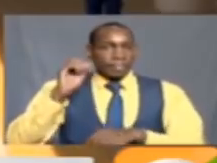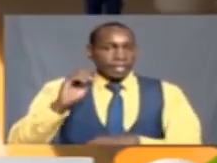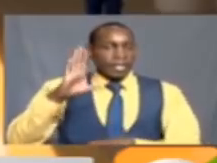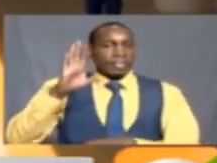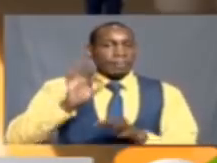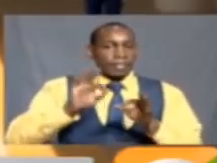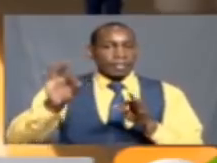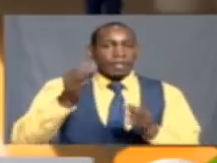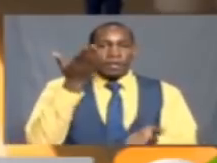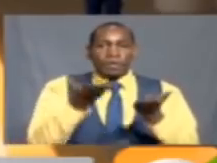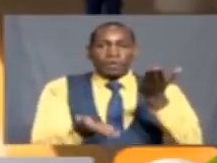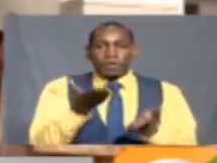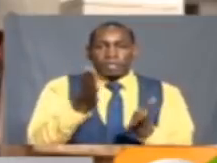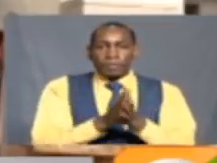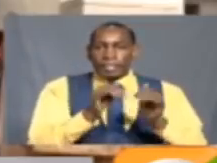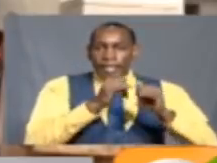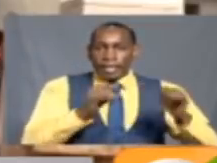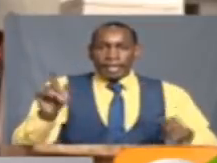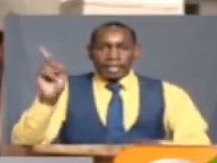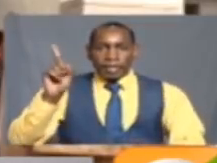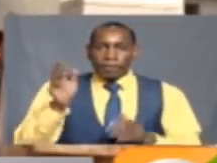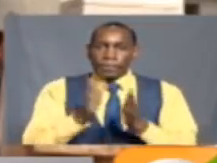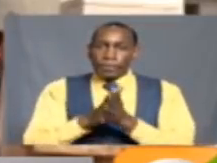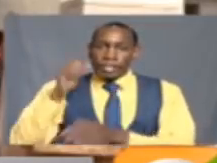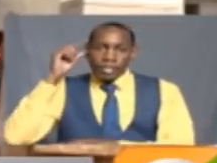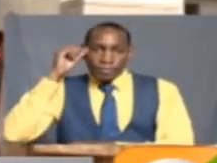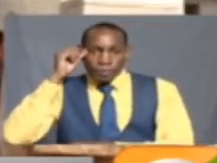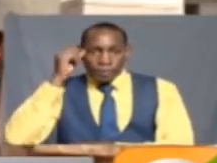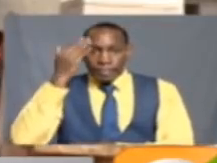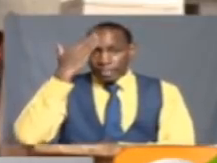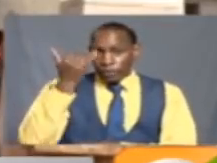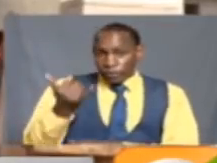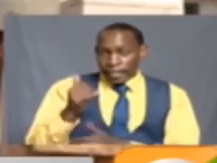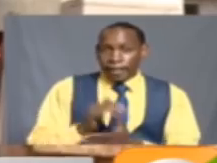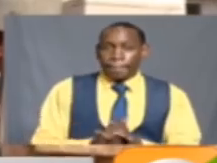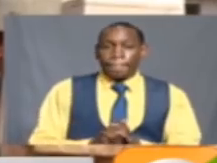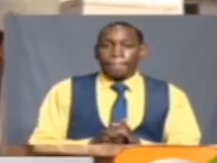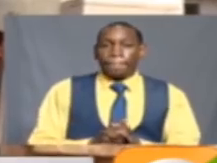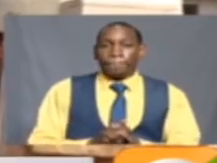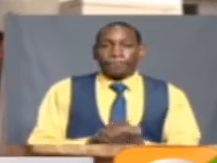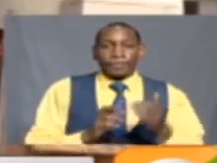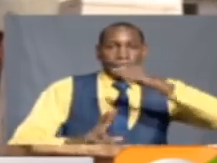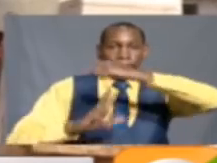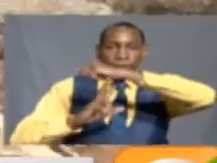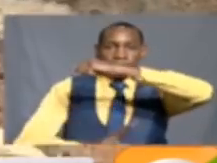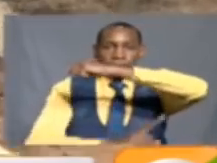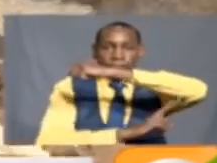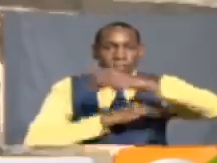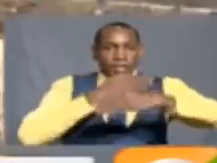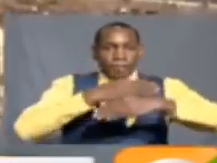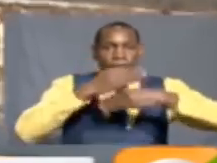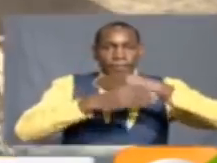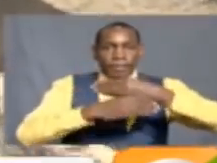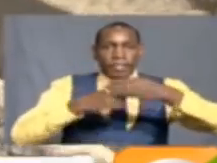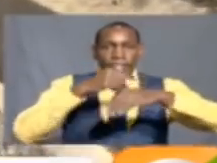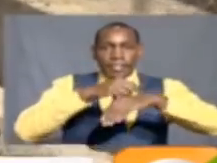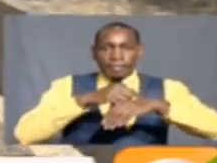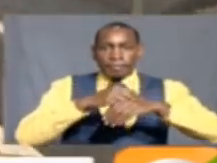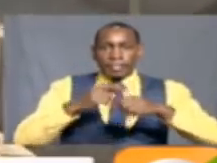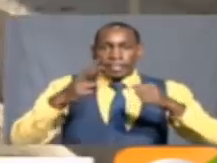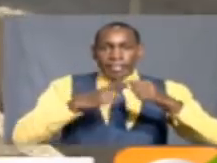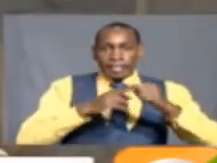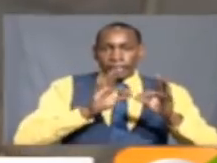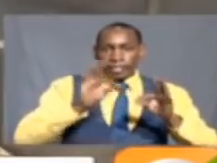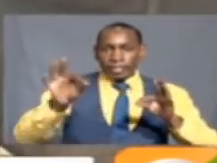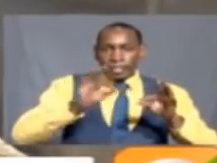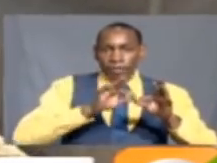kilometer compared to the line between Nairobi and Mombasa, mainly due to the bridges that are constructed, one of them being 7 kilometers